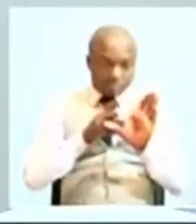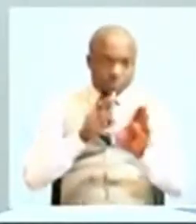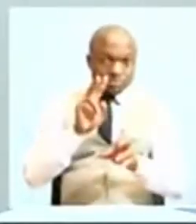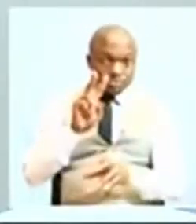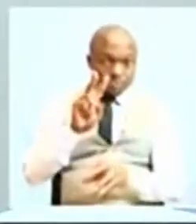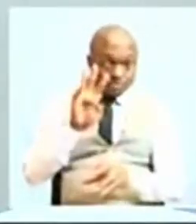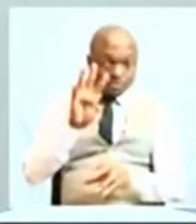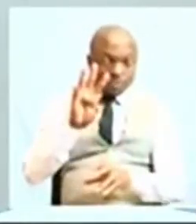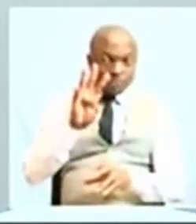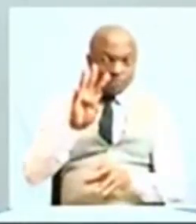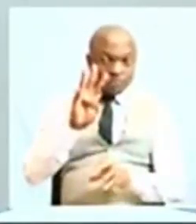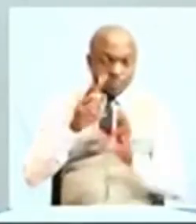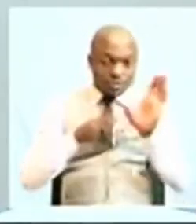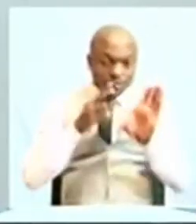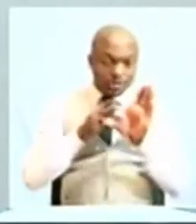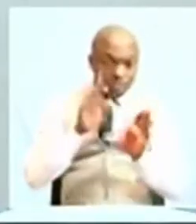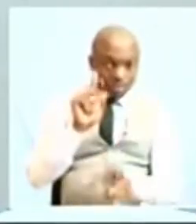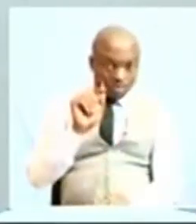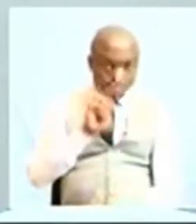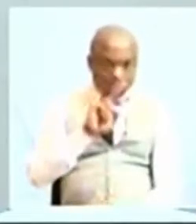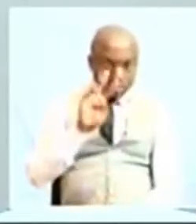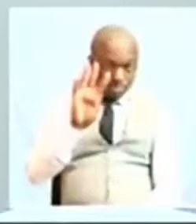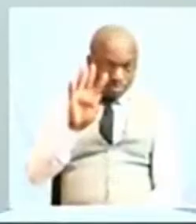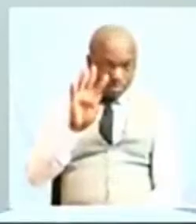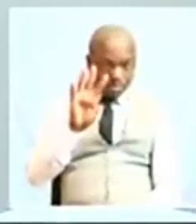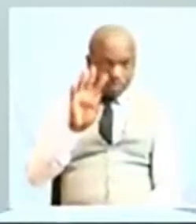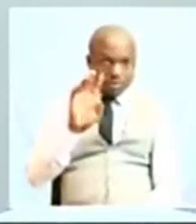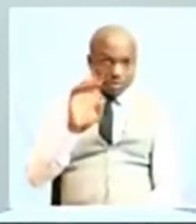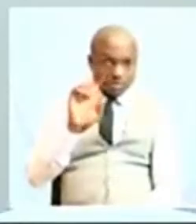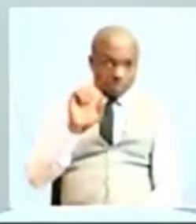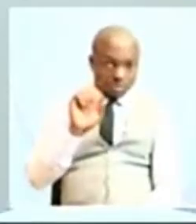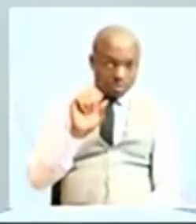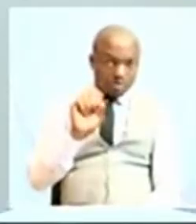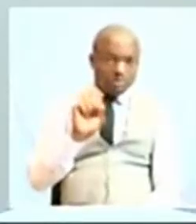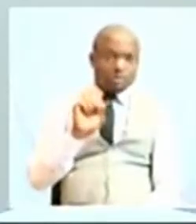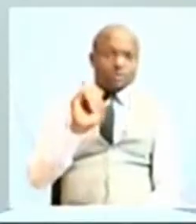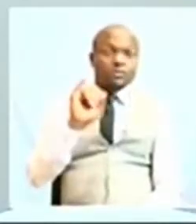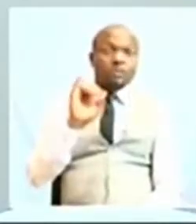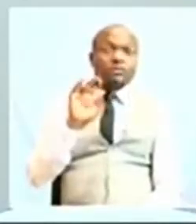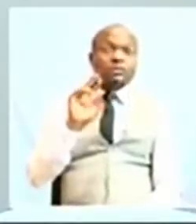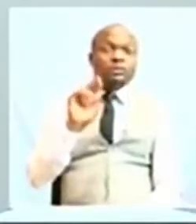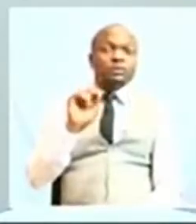May 2024. So speaking to Lusinga,